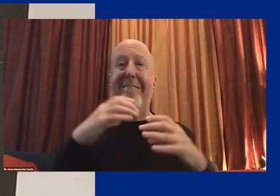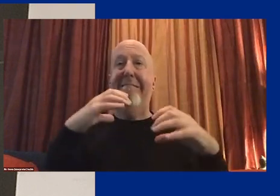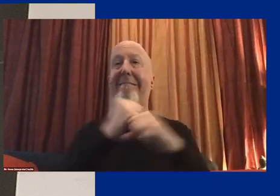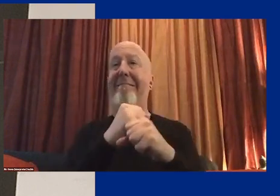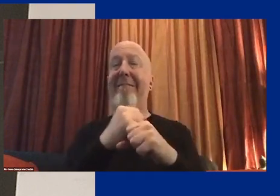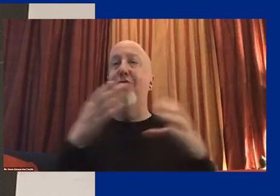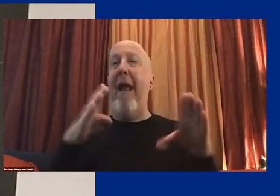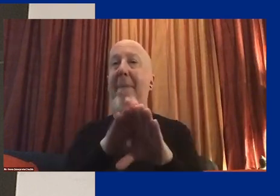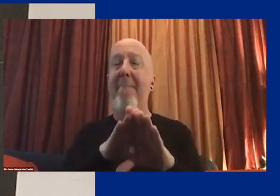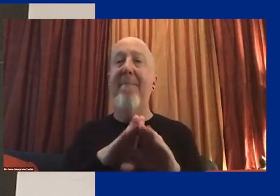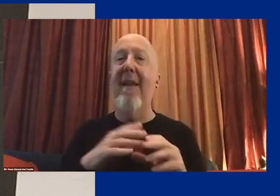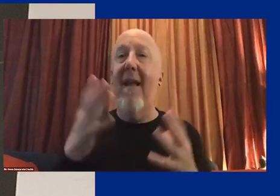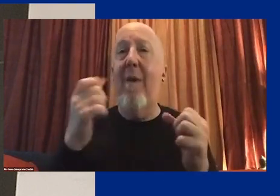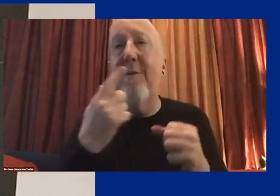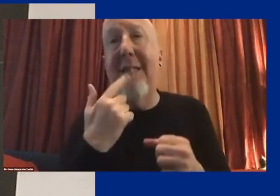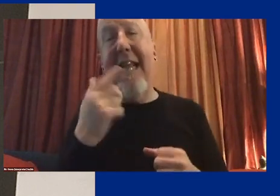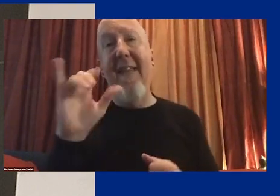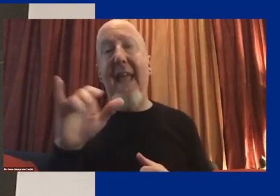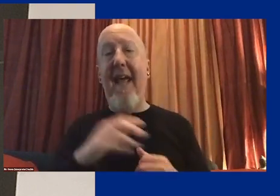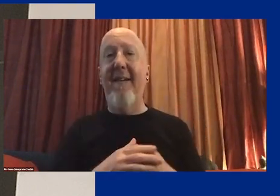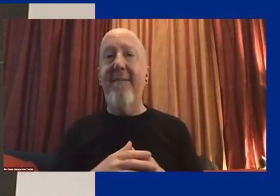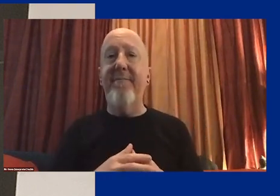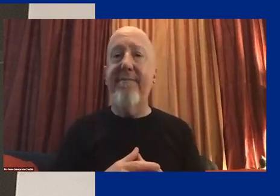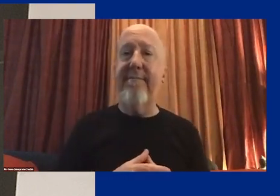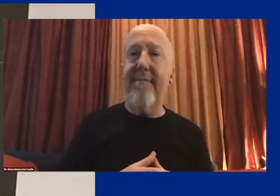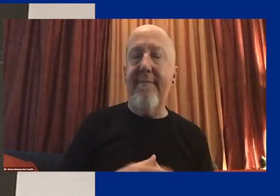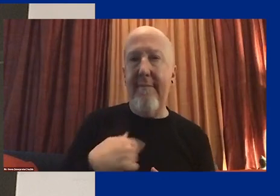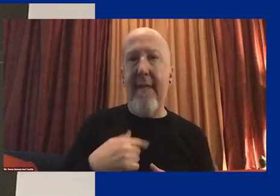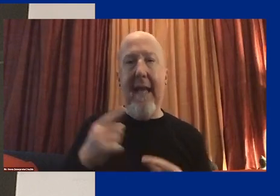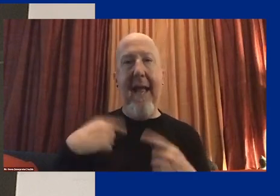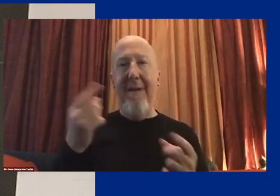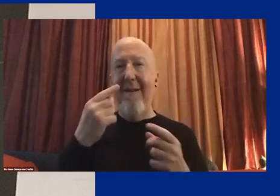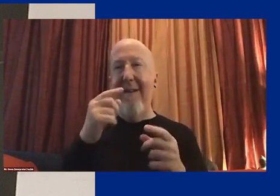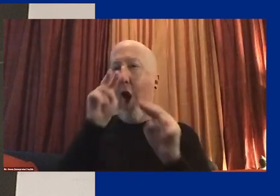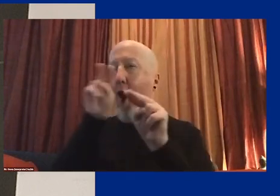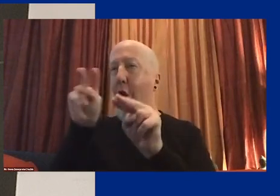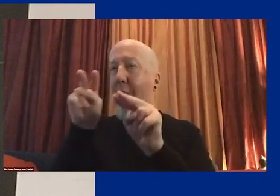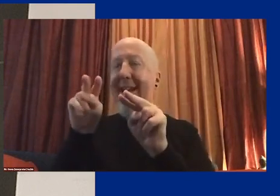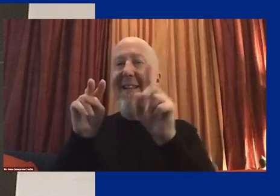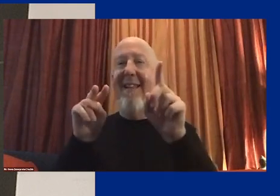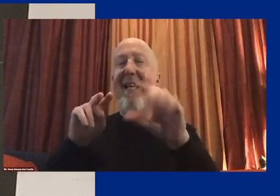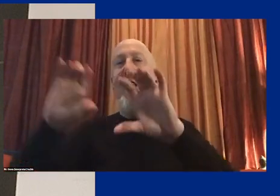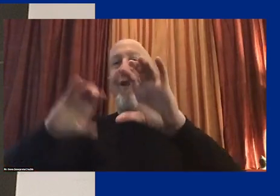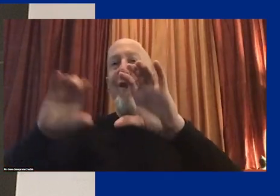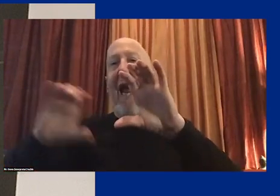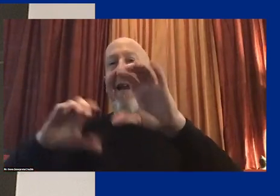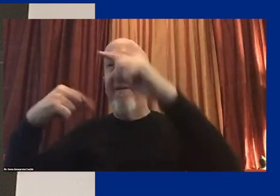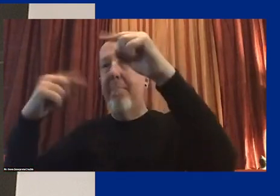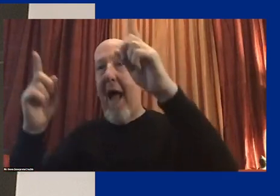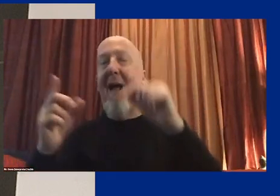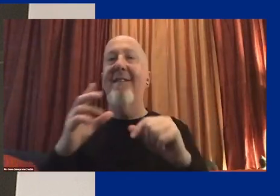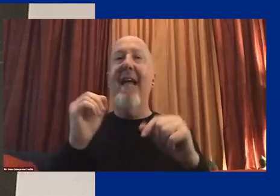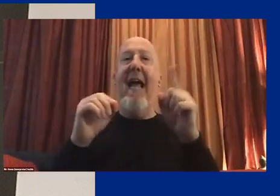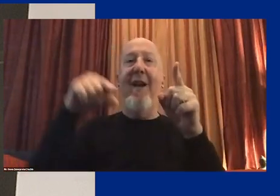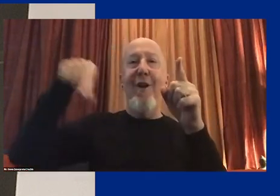I just wanted to say that I've been watching the chat and the question and answer, and that you all